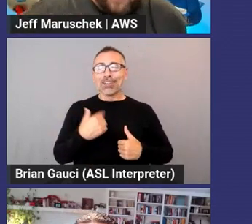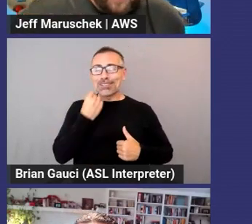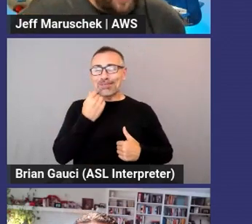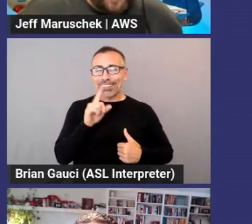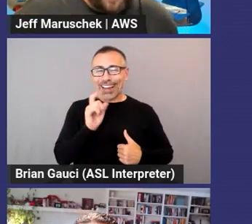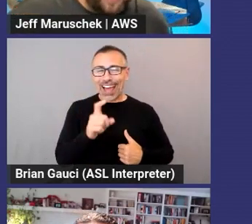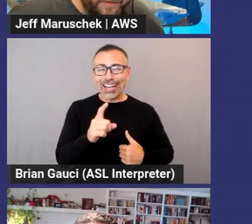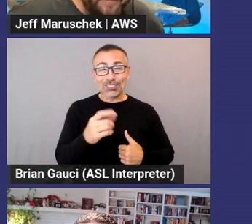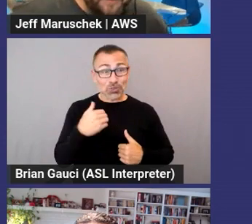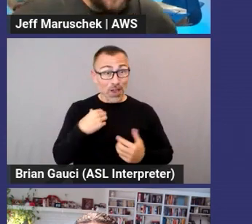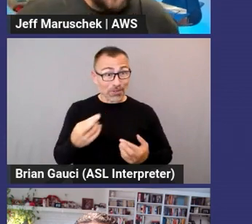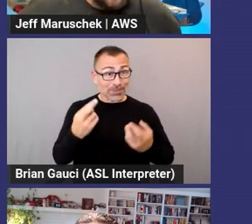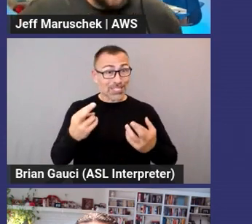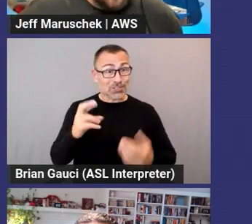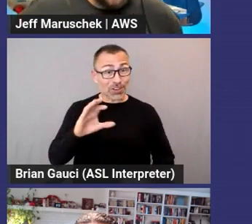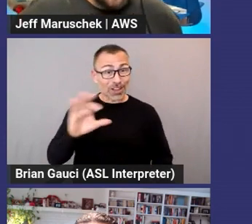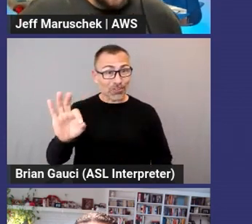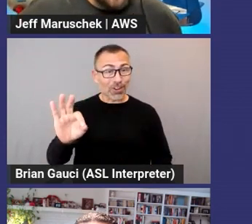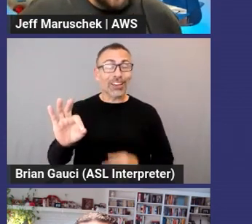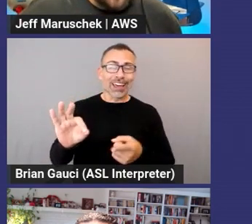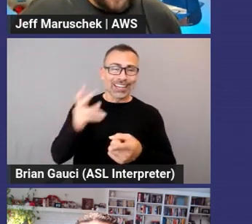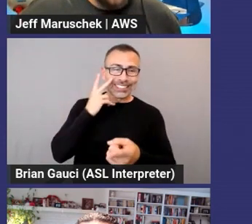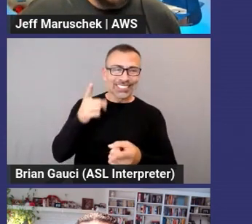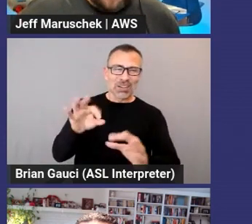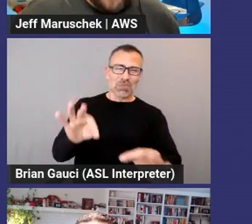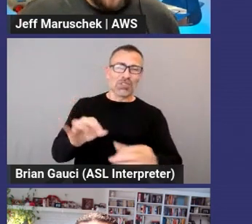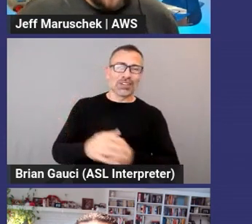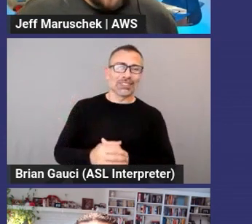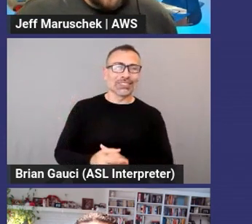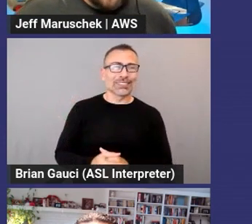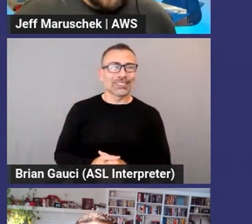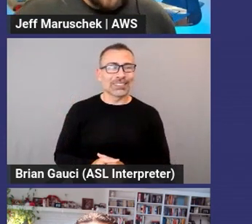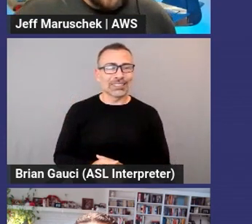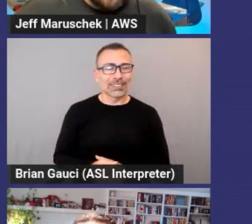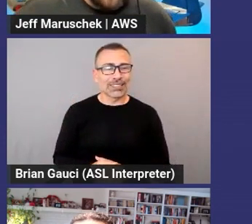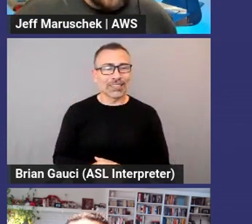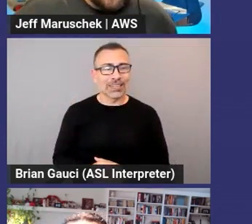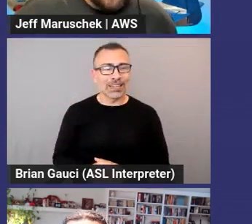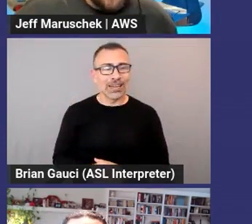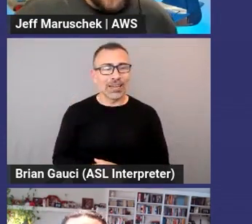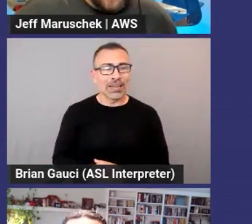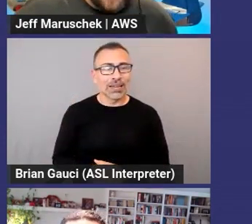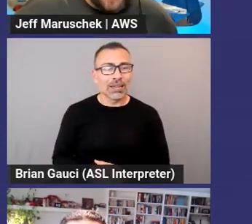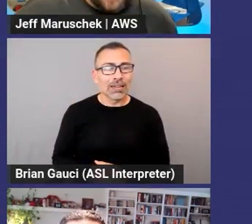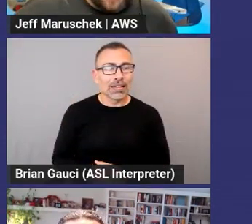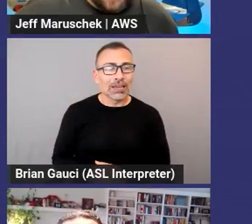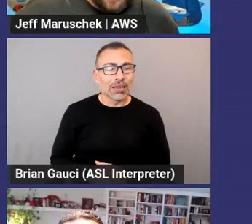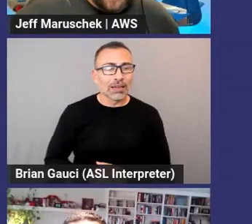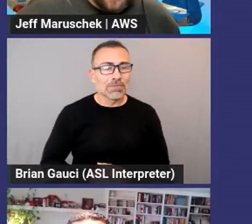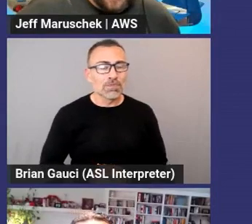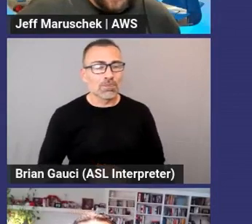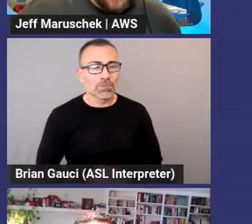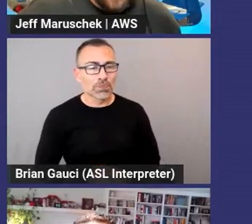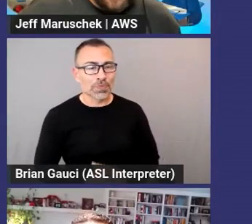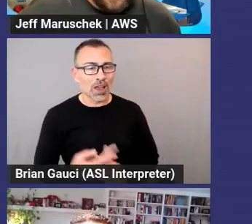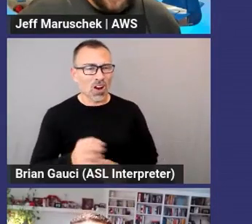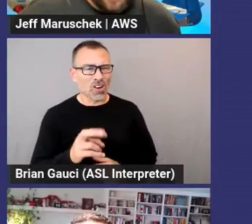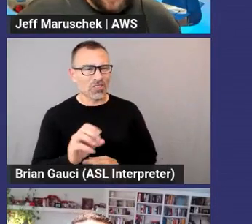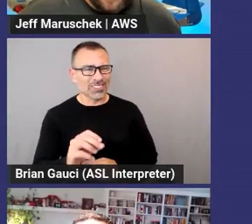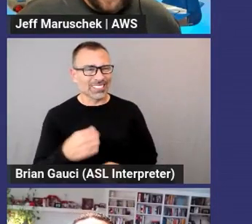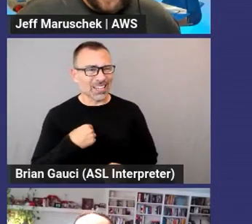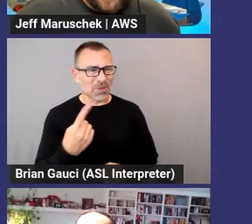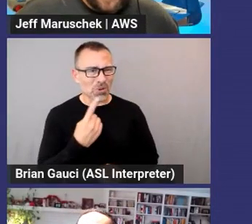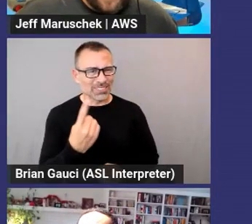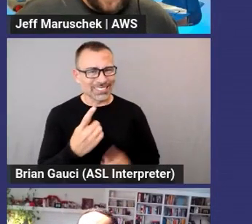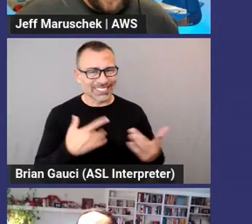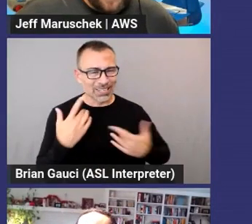for CloudFront? So perfect. yeah. I always have to pause right here because I get excited every time I see that screen. I